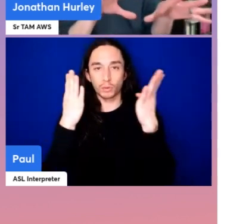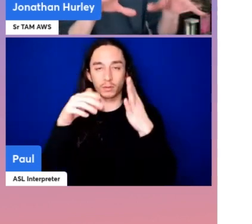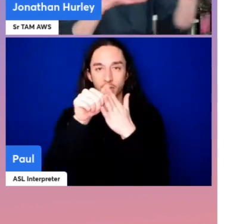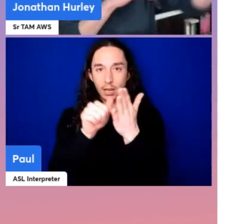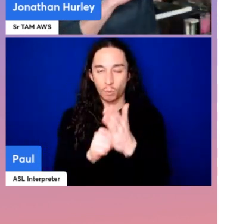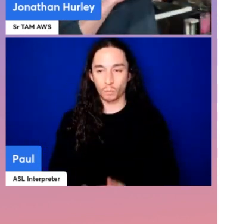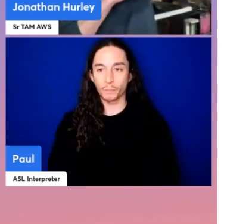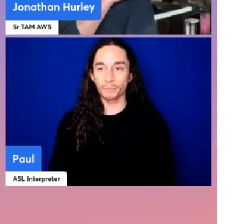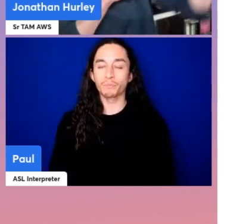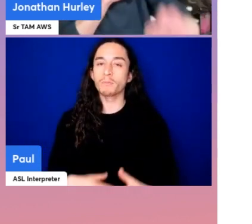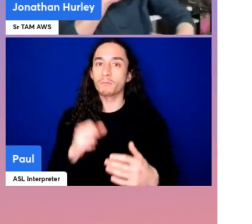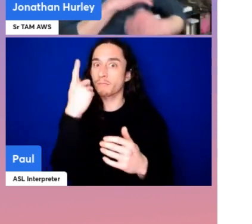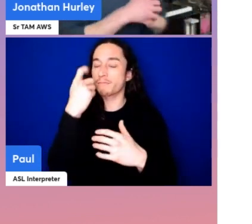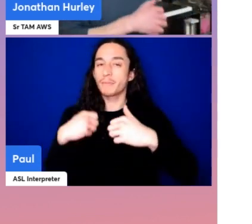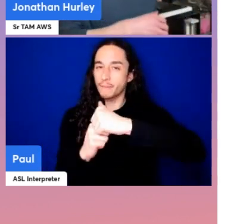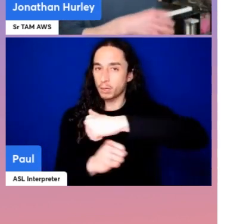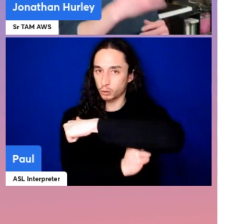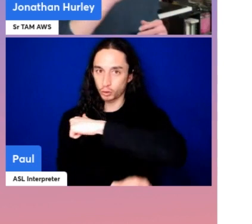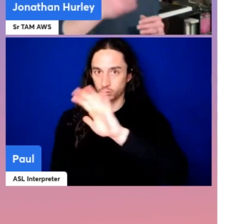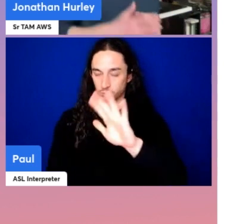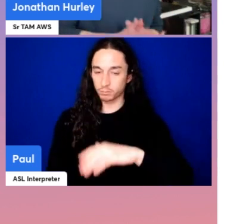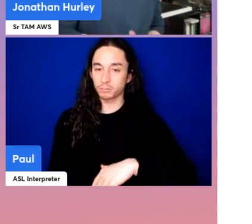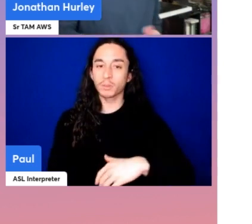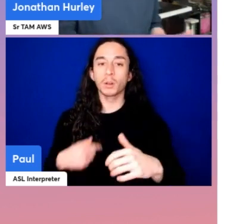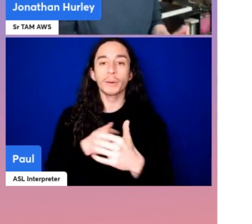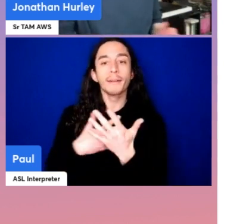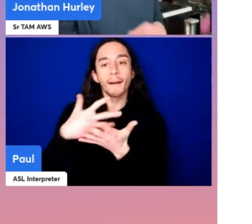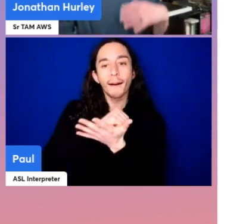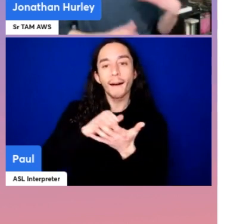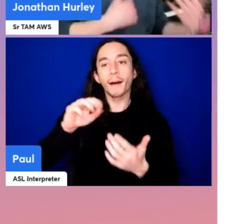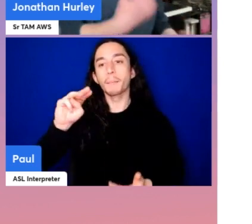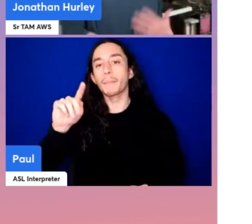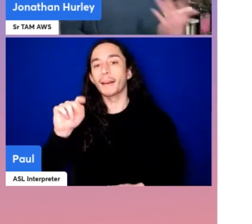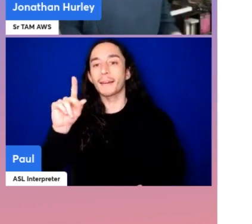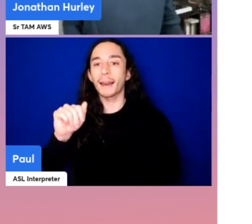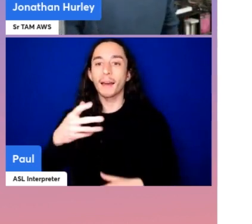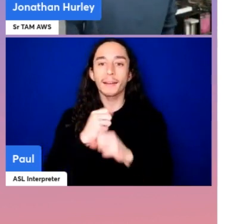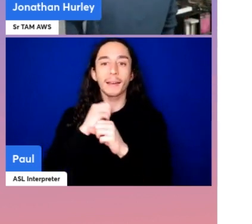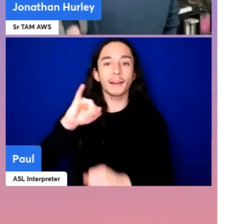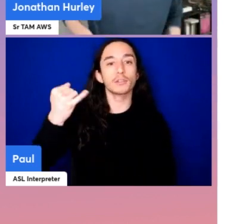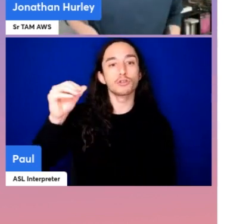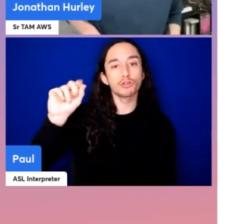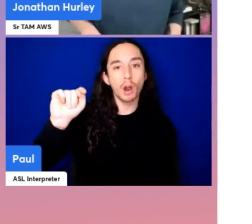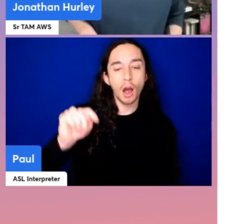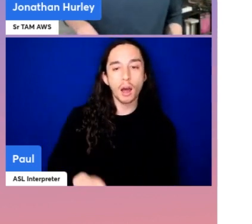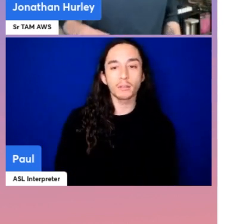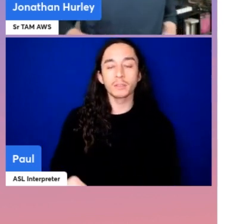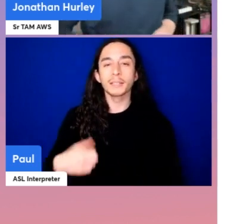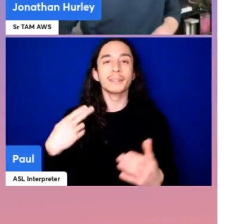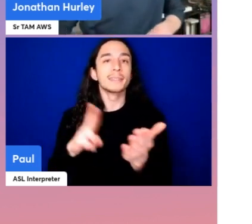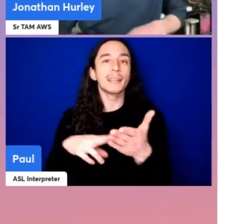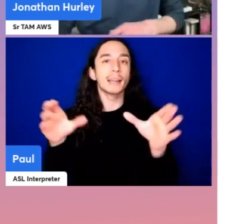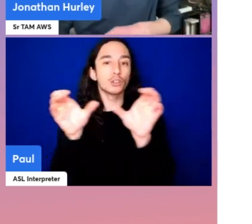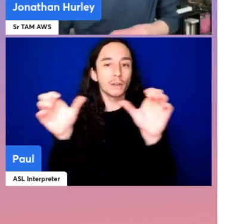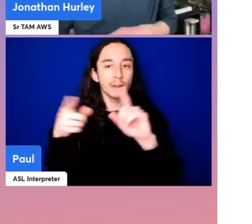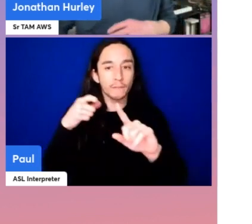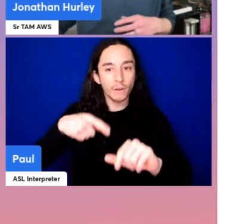the foundation, though. You'll notice we're gathering some metadata here. We're getting a JOT, we're getting a signed certificate off of the